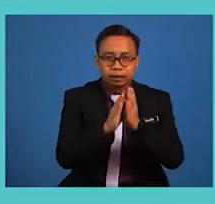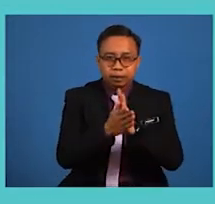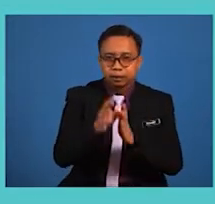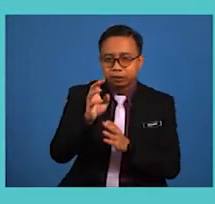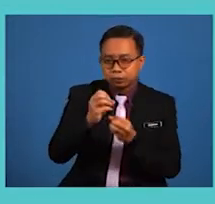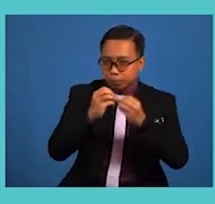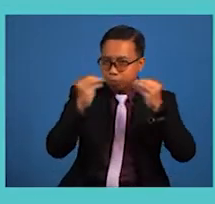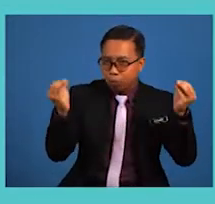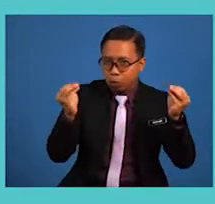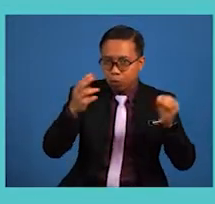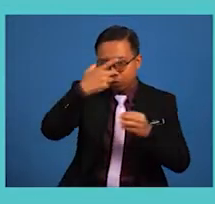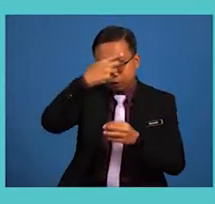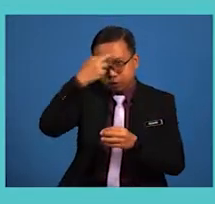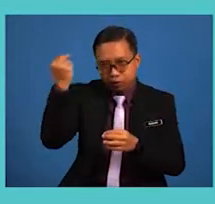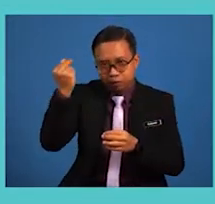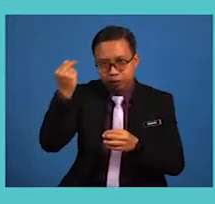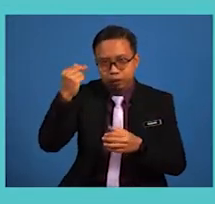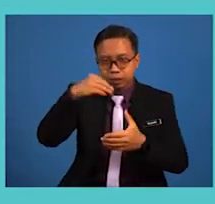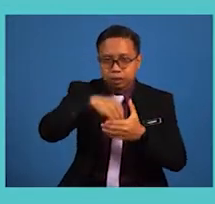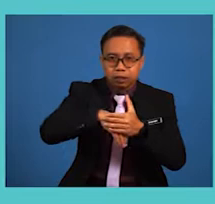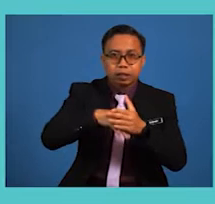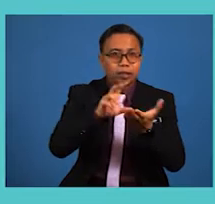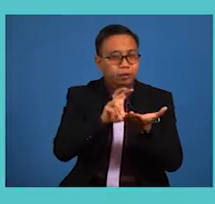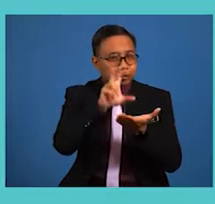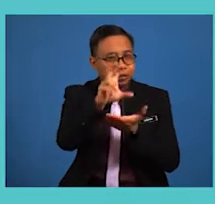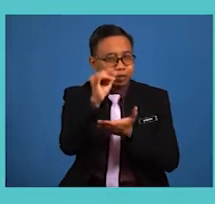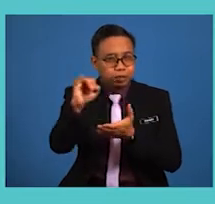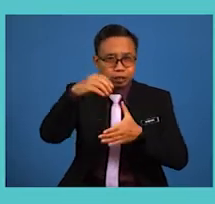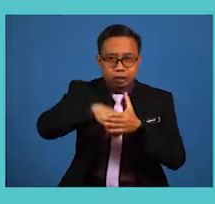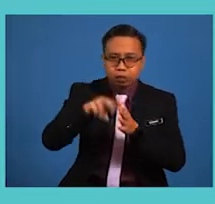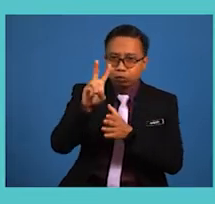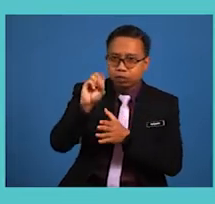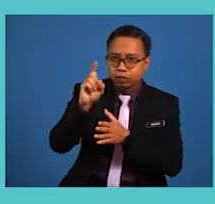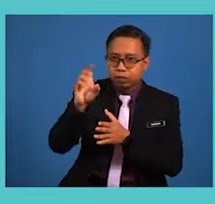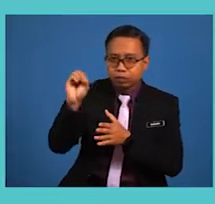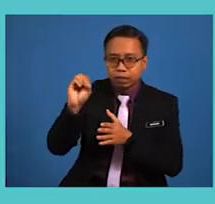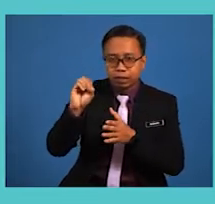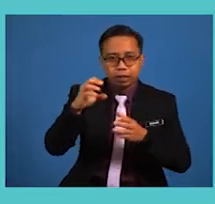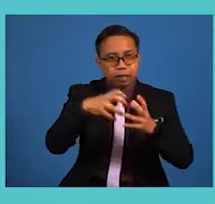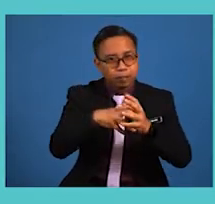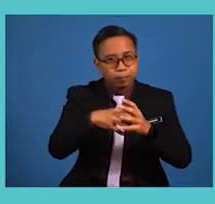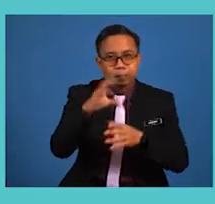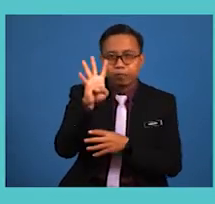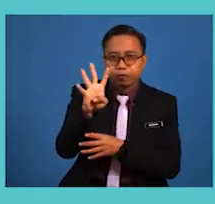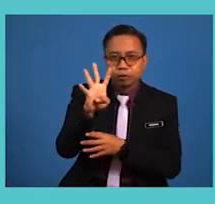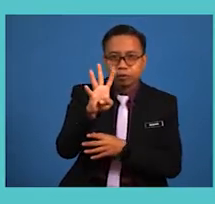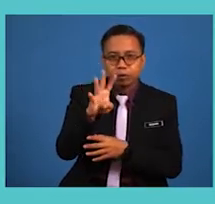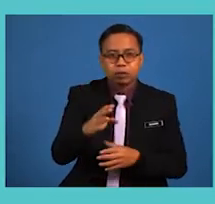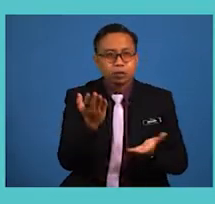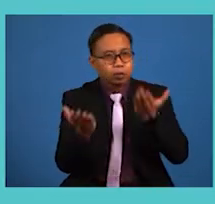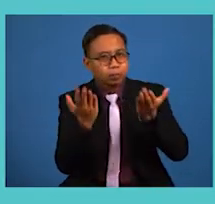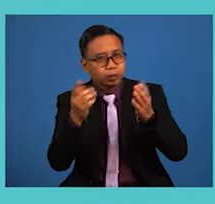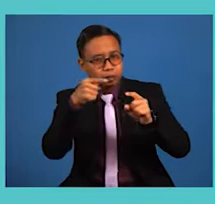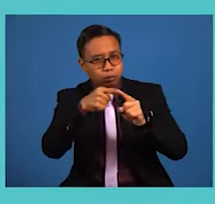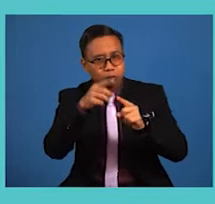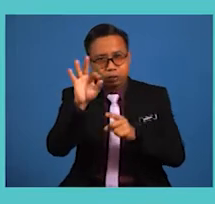more reasons cited for investing in 2010 in bracket 4 compared to